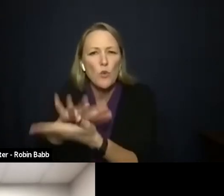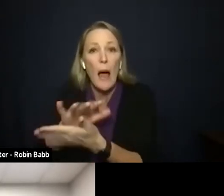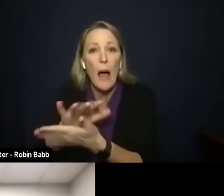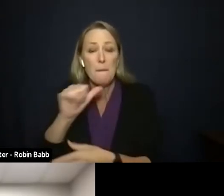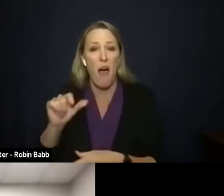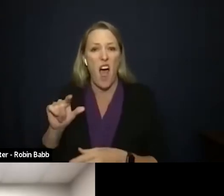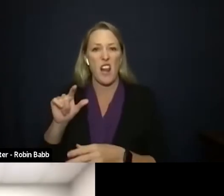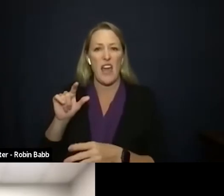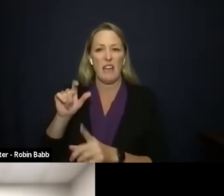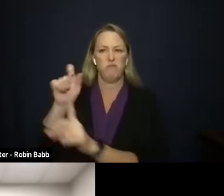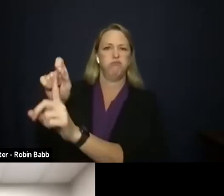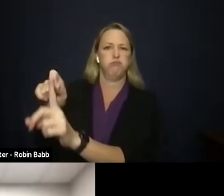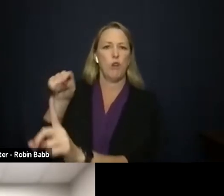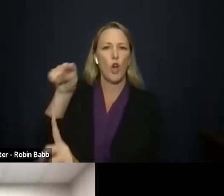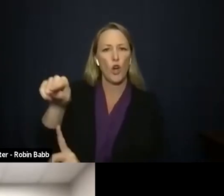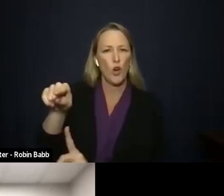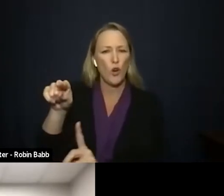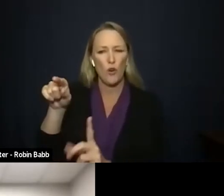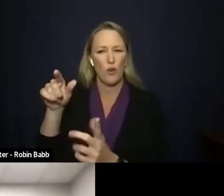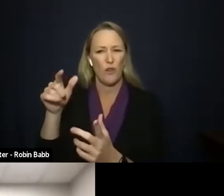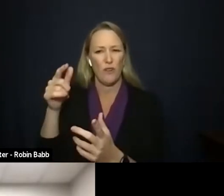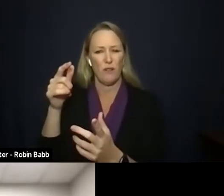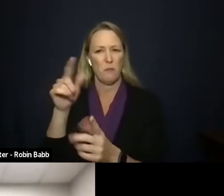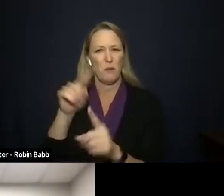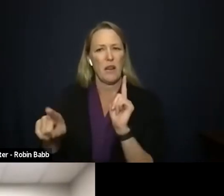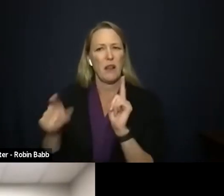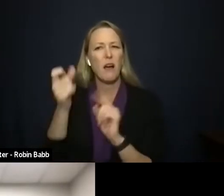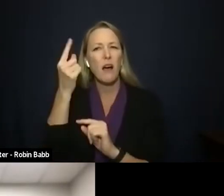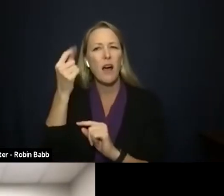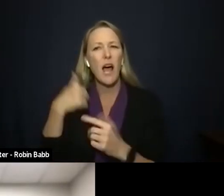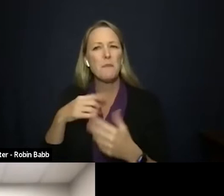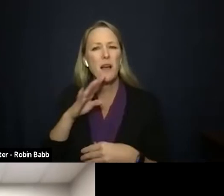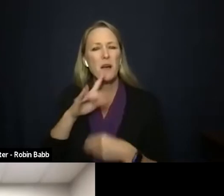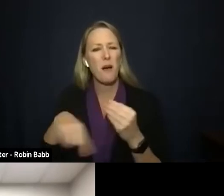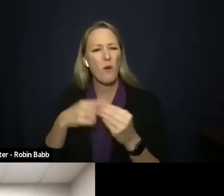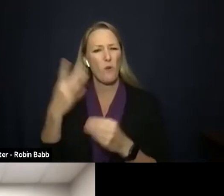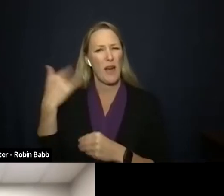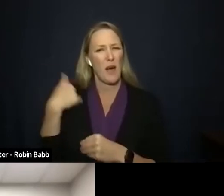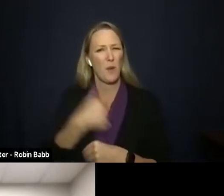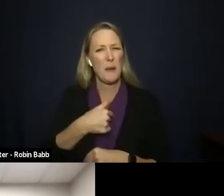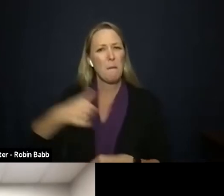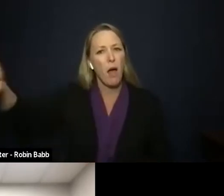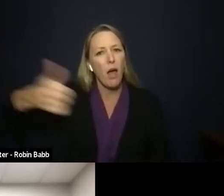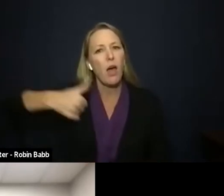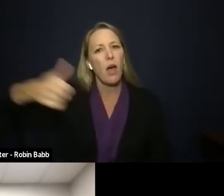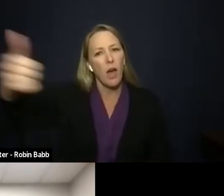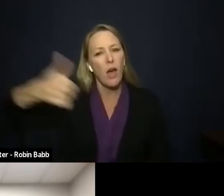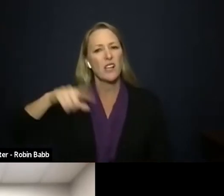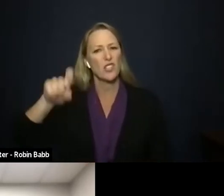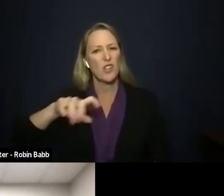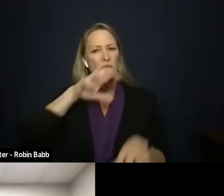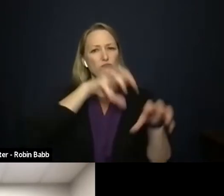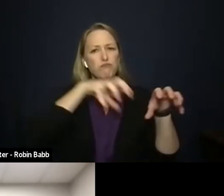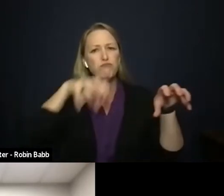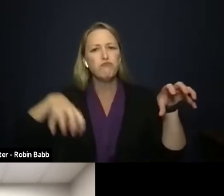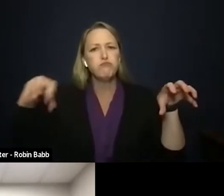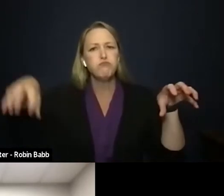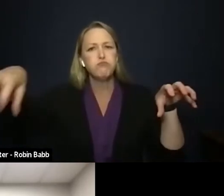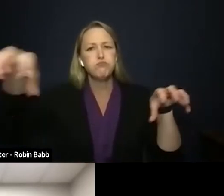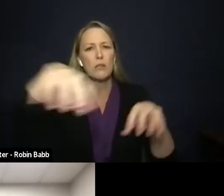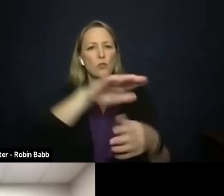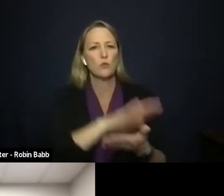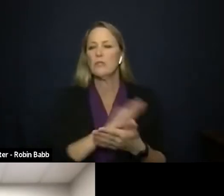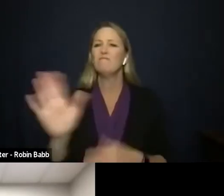any way i'm just saying why are we still doing busing when we should have neighbors good schools everywhere that would not be